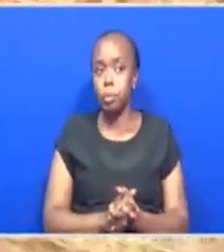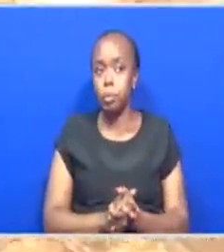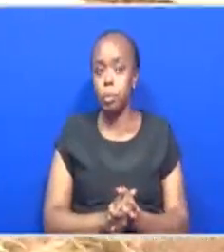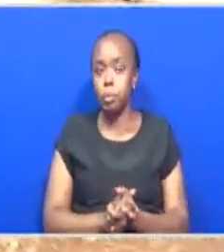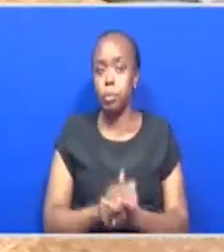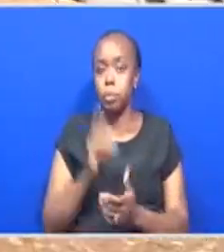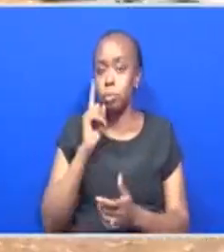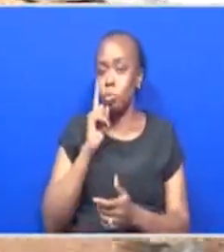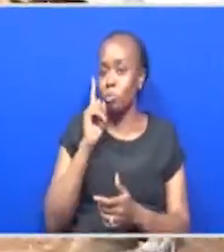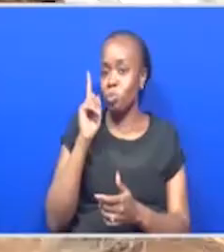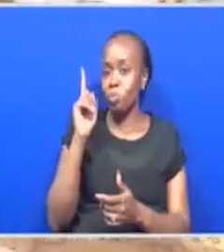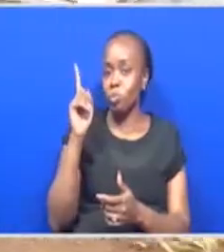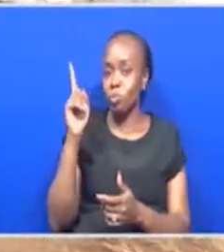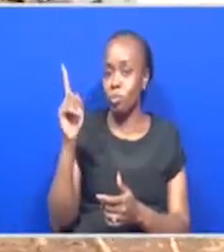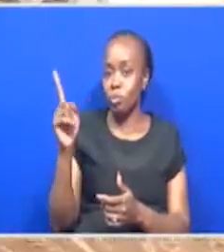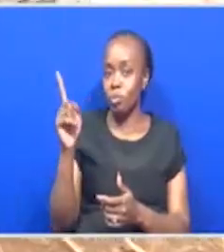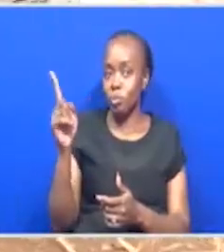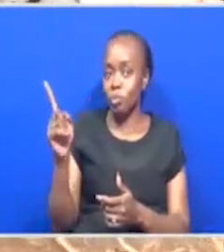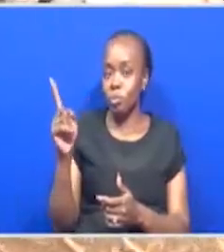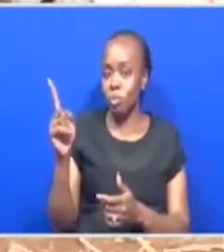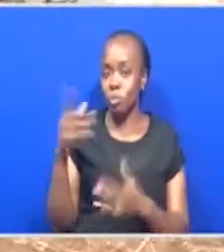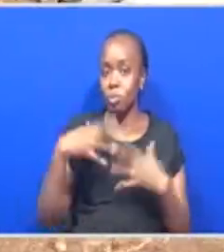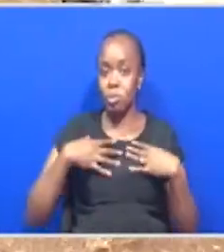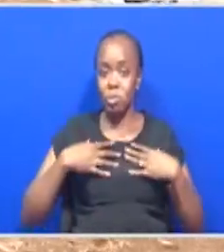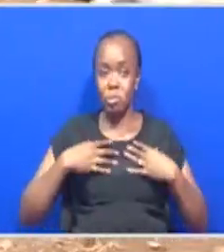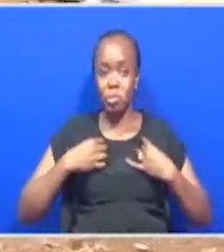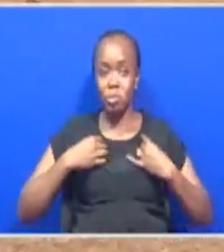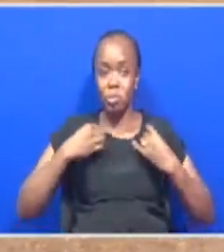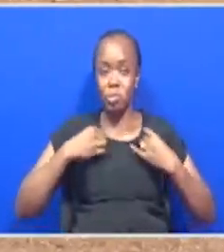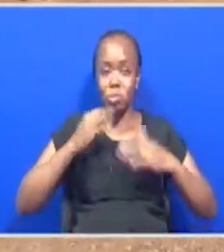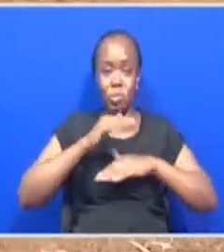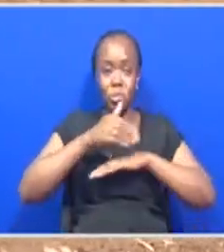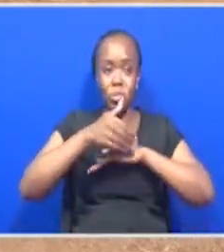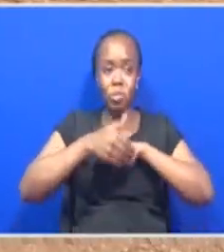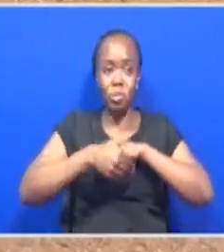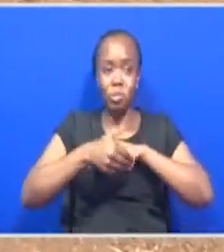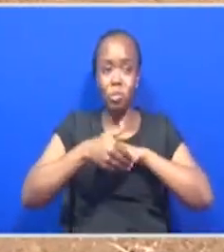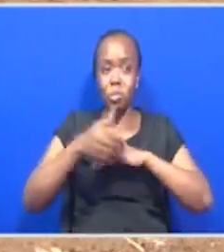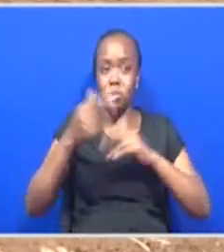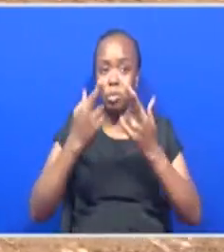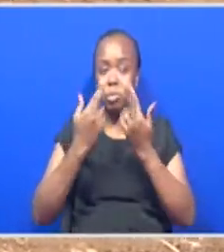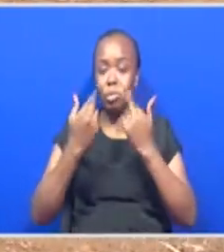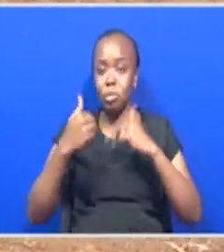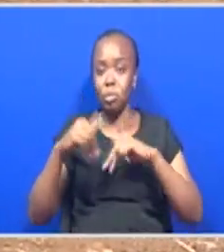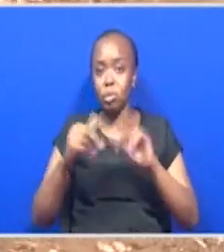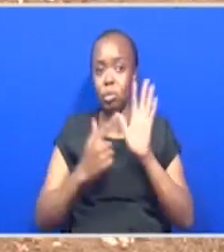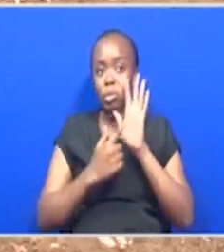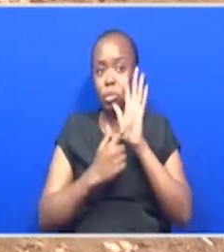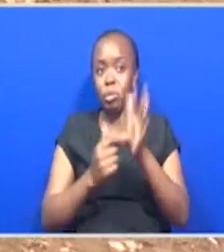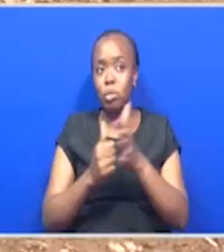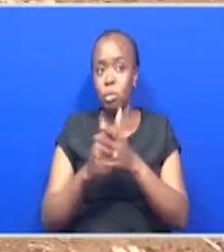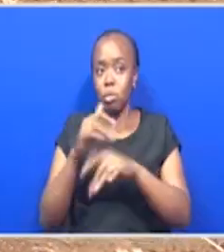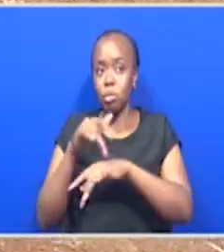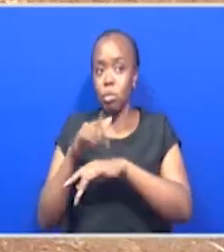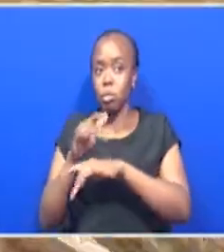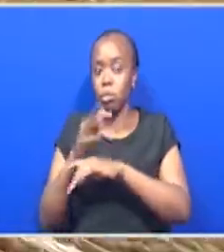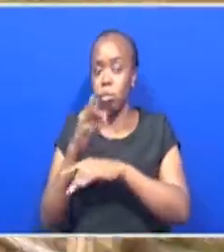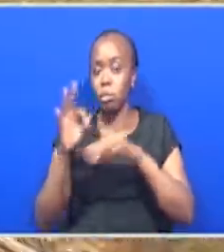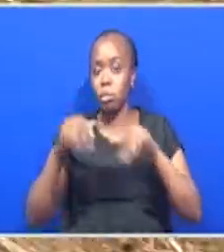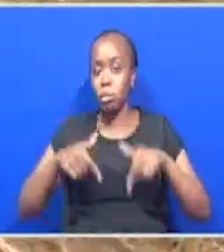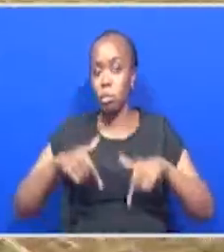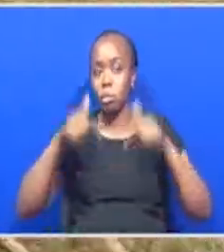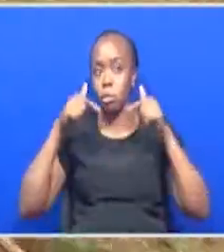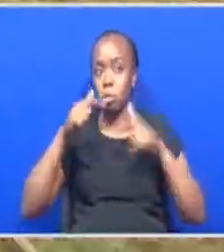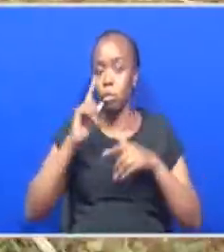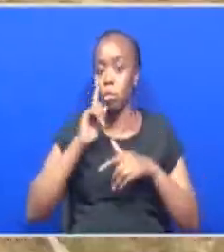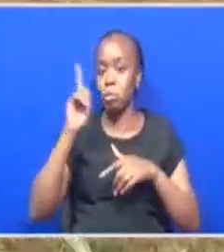Our eyes are met with scattered pieces of clothes and shoes shredded on the path, an indication of earlier existence of lives.